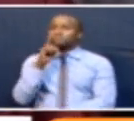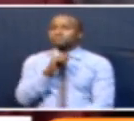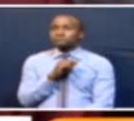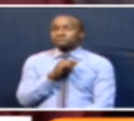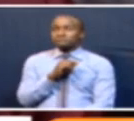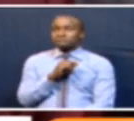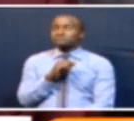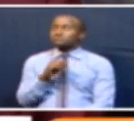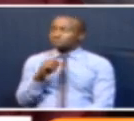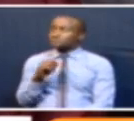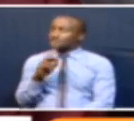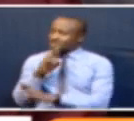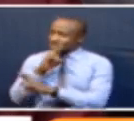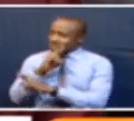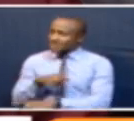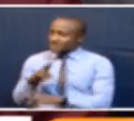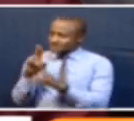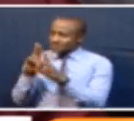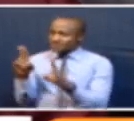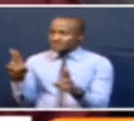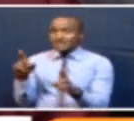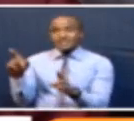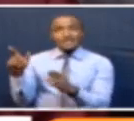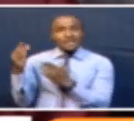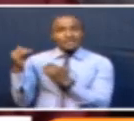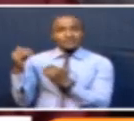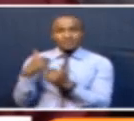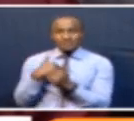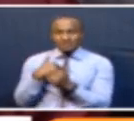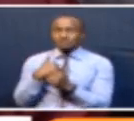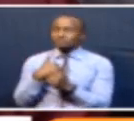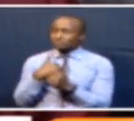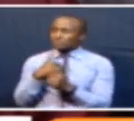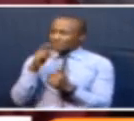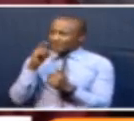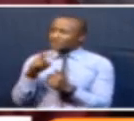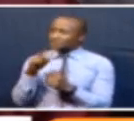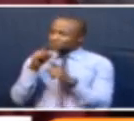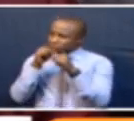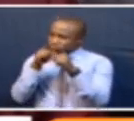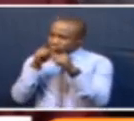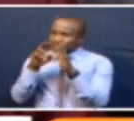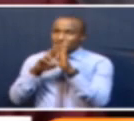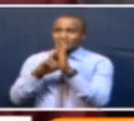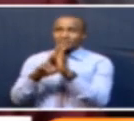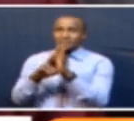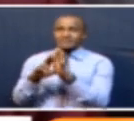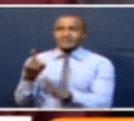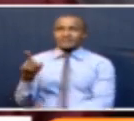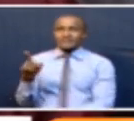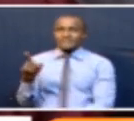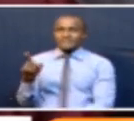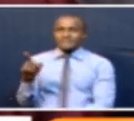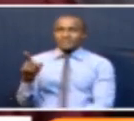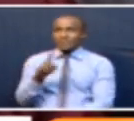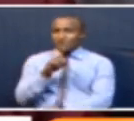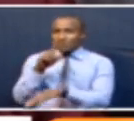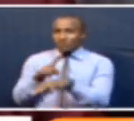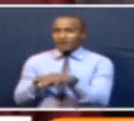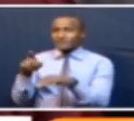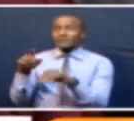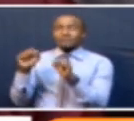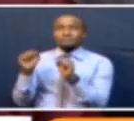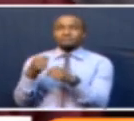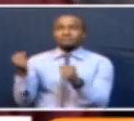they rest in peace, they expected me to speak for them and represent them, especially when they are not able